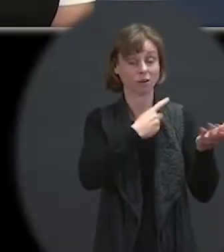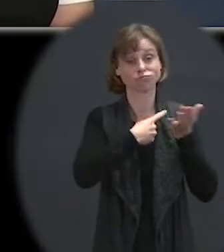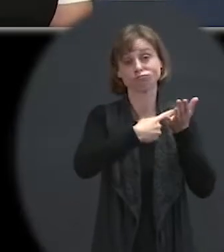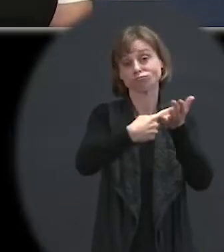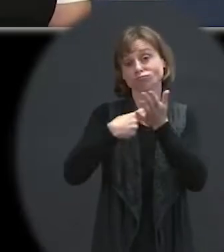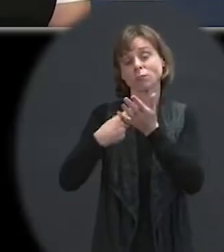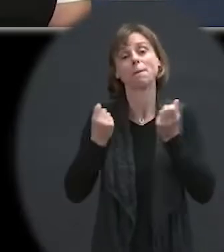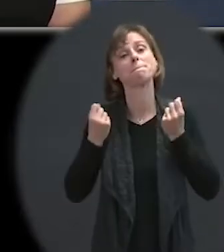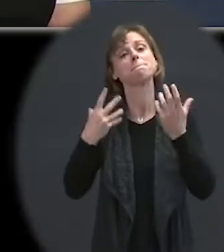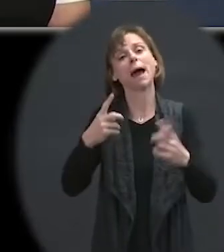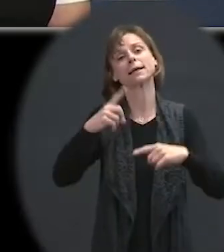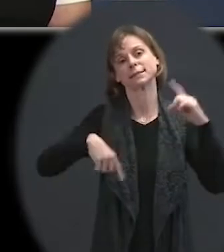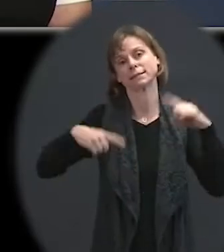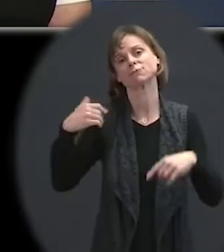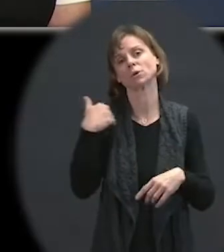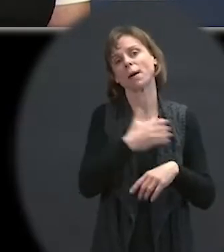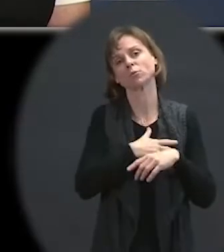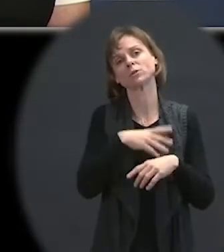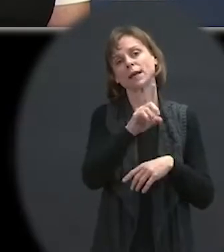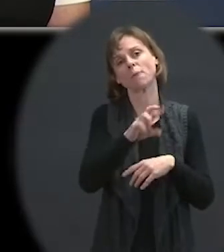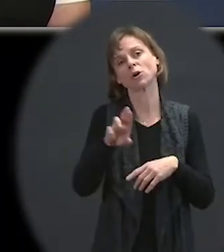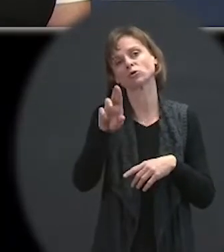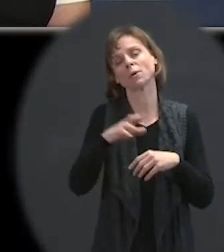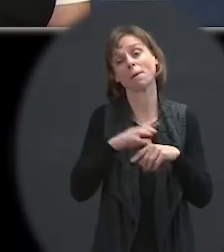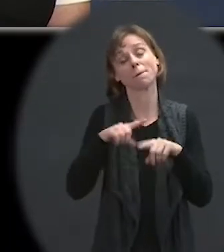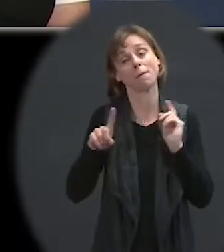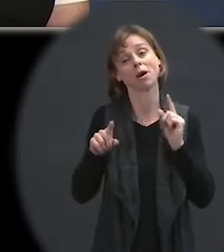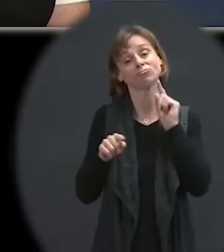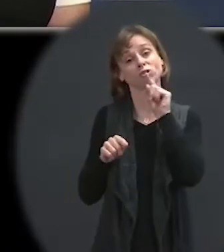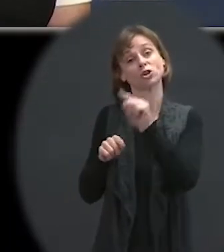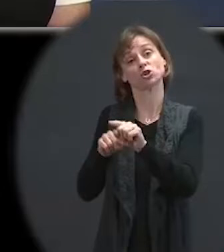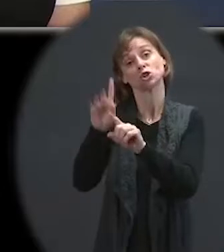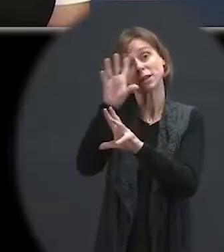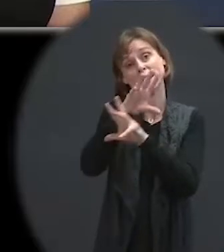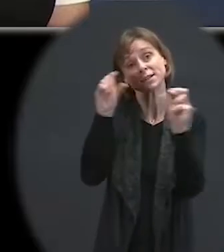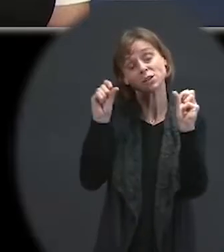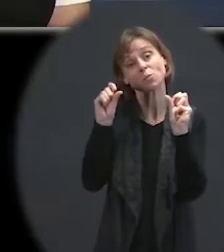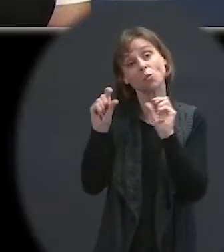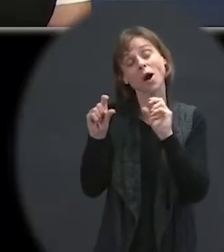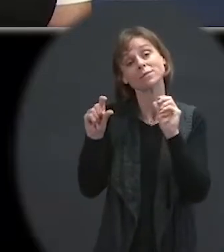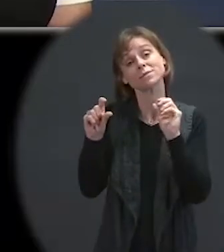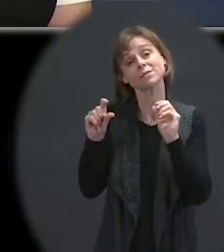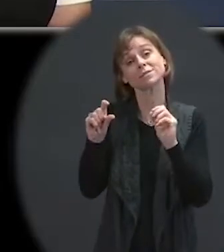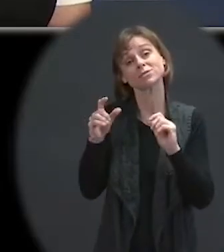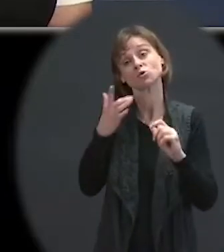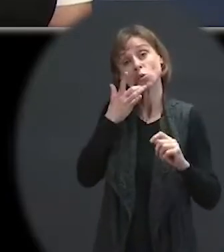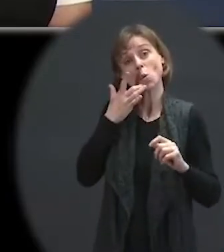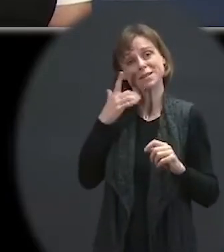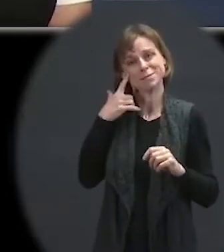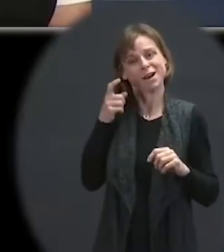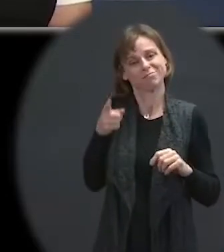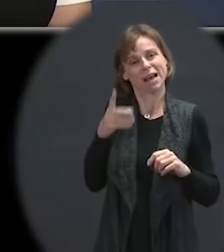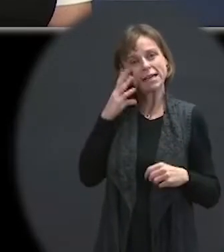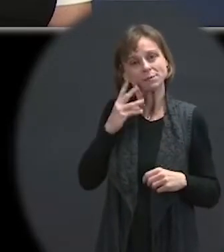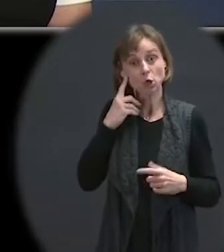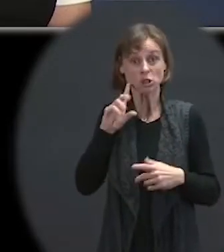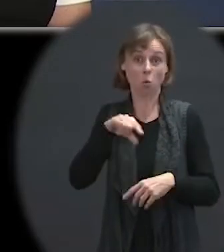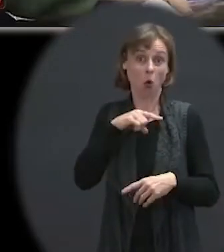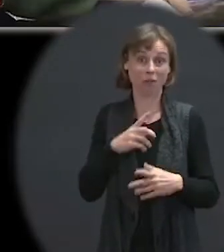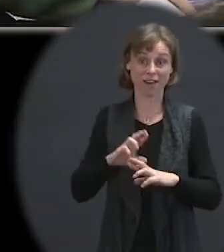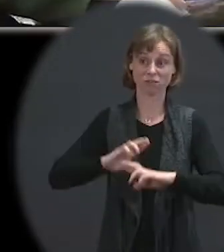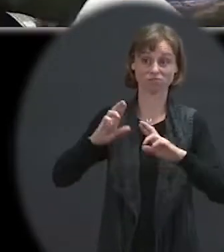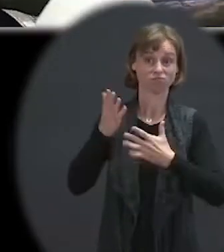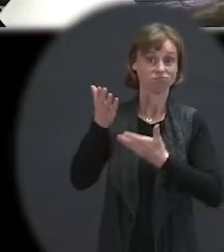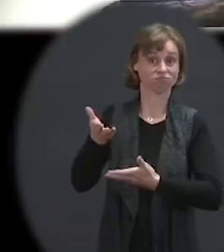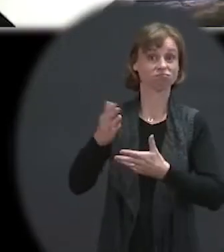Republicans, and we're going to keep doing that. But she's the president's choice because she's experienced and qualified, and we continue to stand there. So you're talking